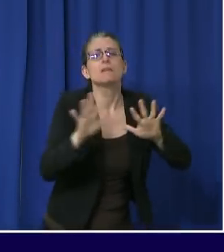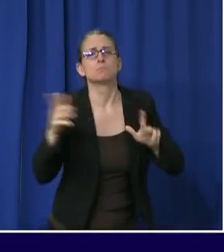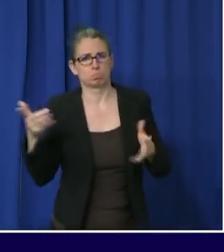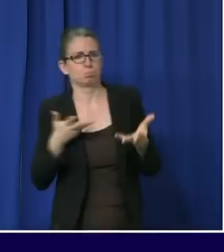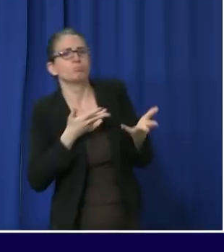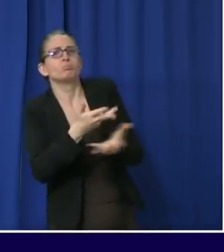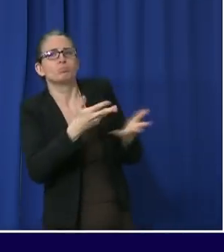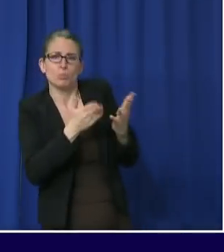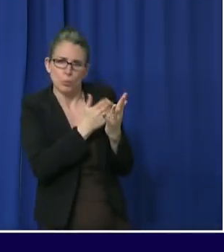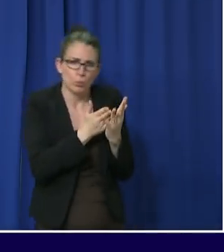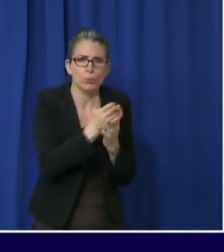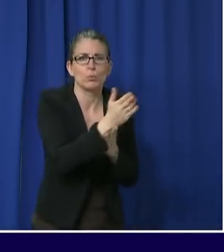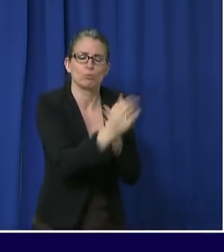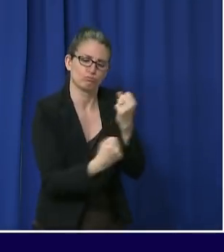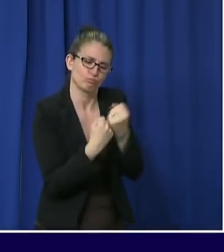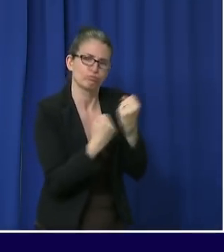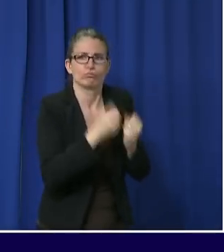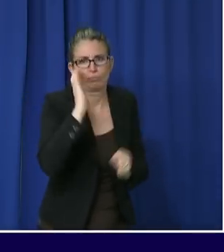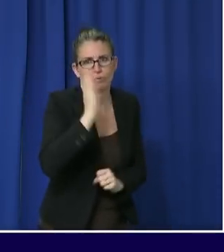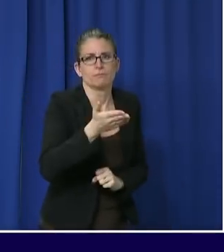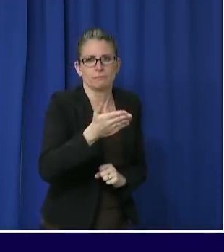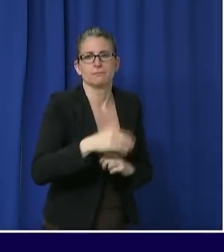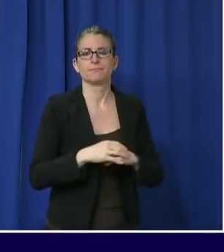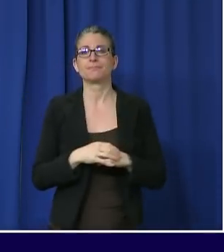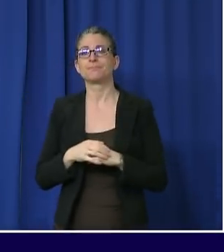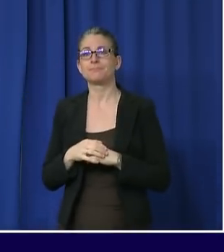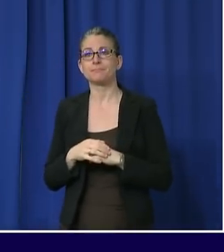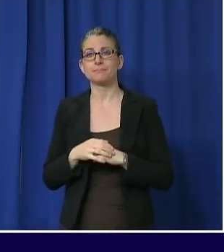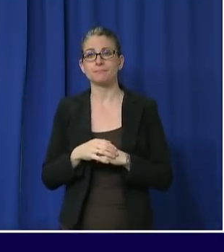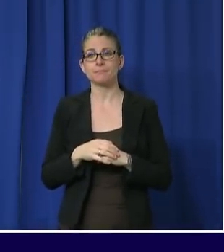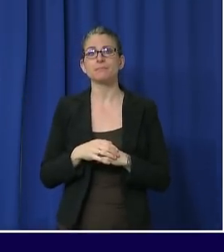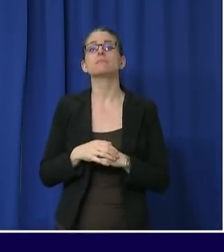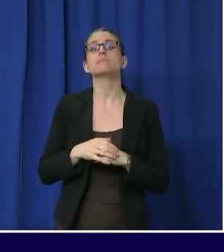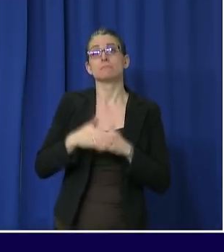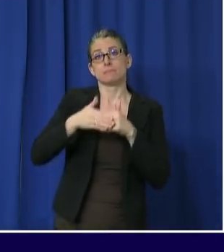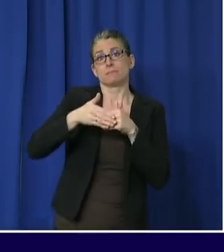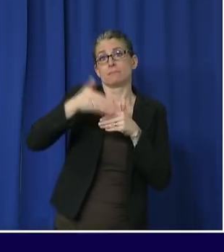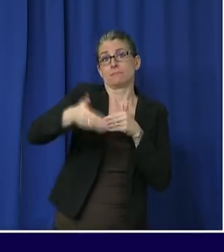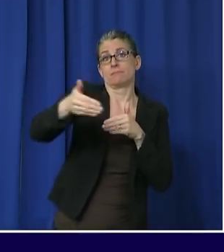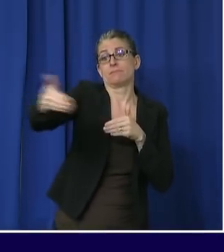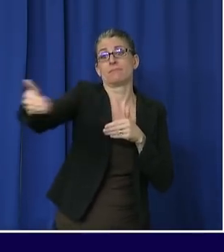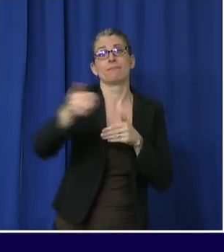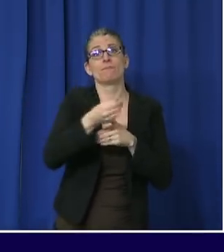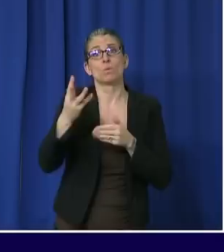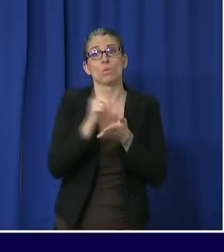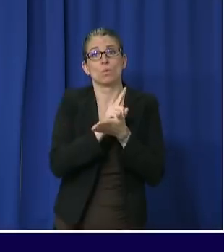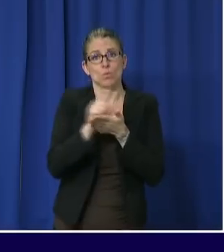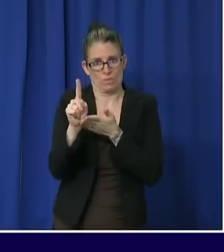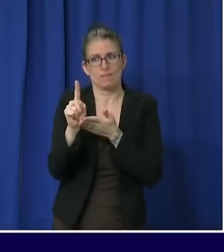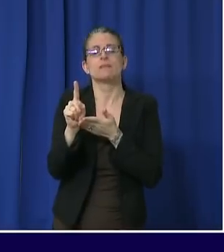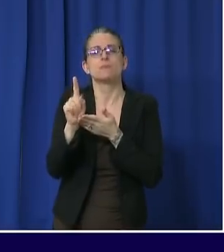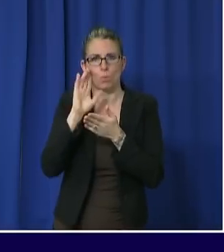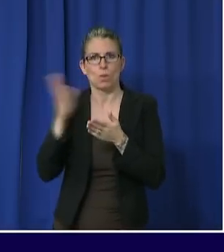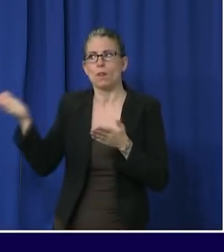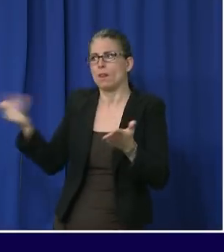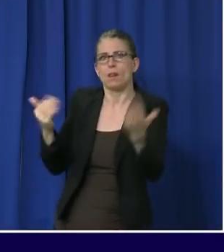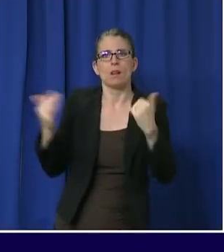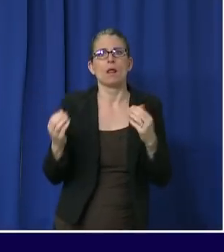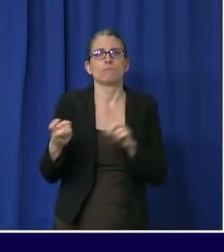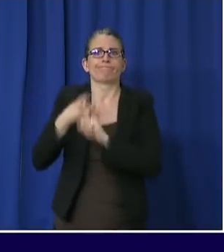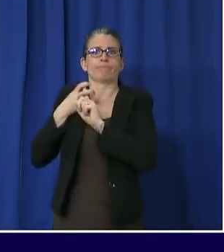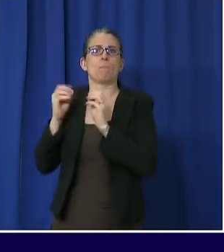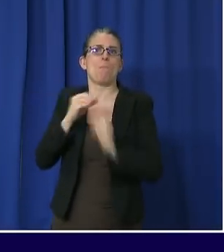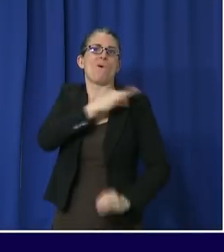several days, over the next several weeks, to continue training individuals so that they too can go out into